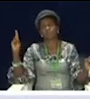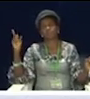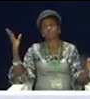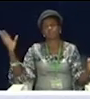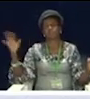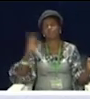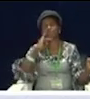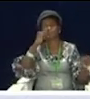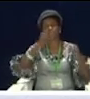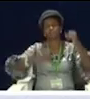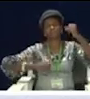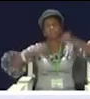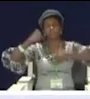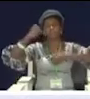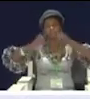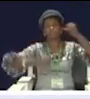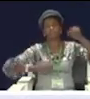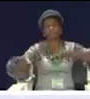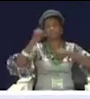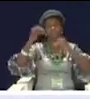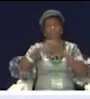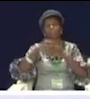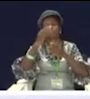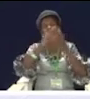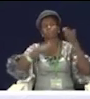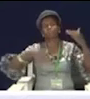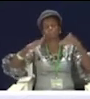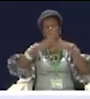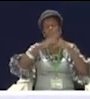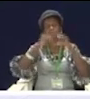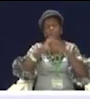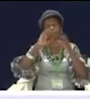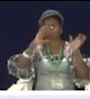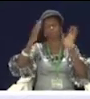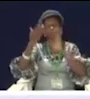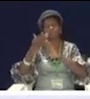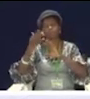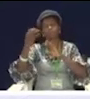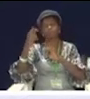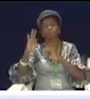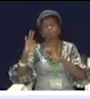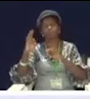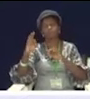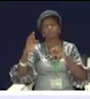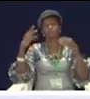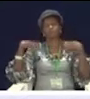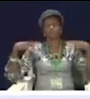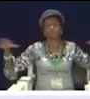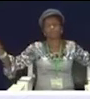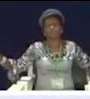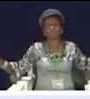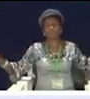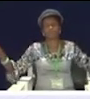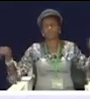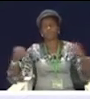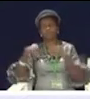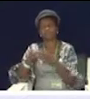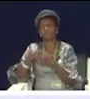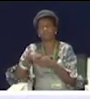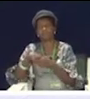there is joy in the presence of angels.